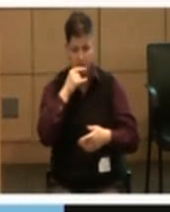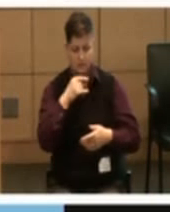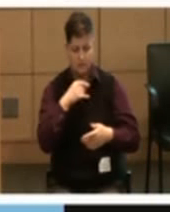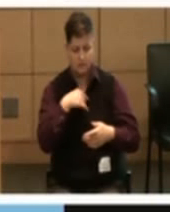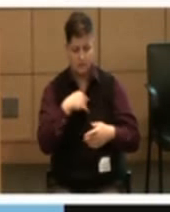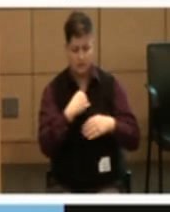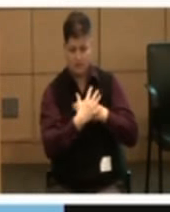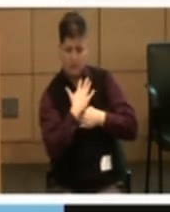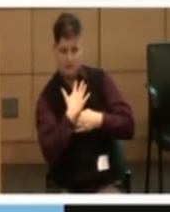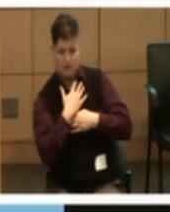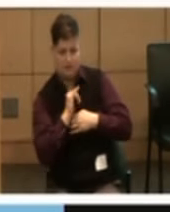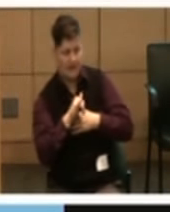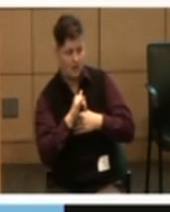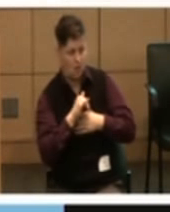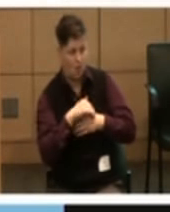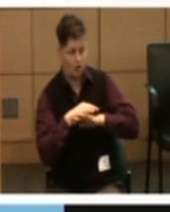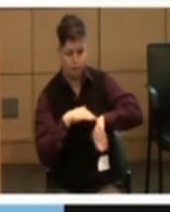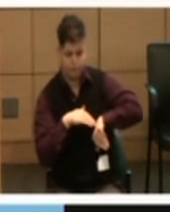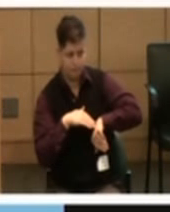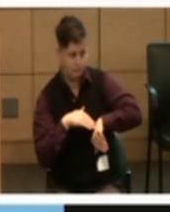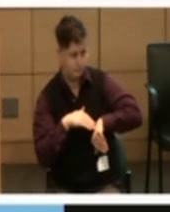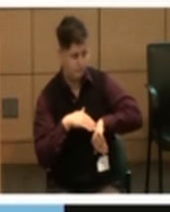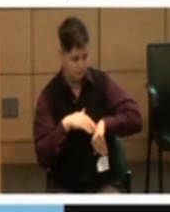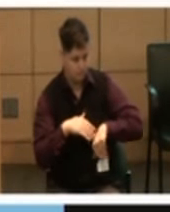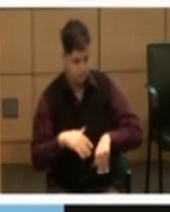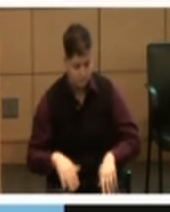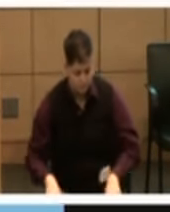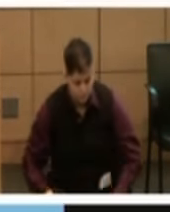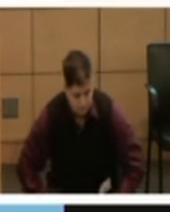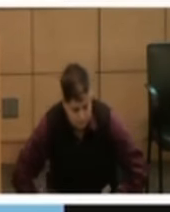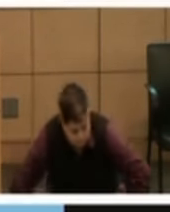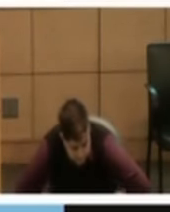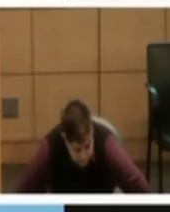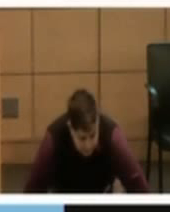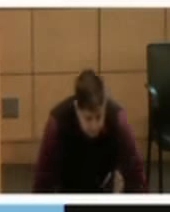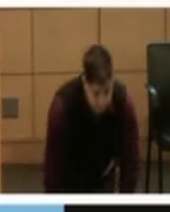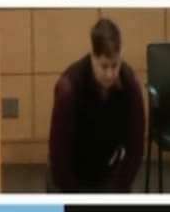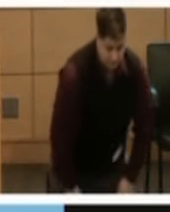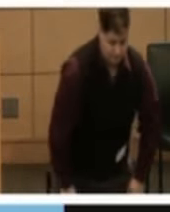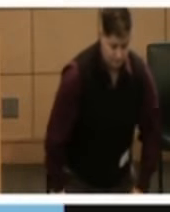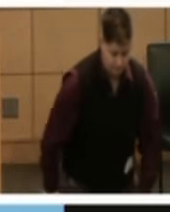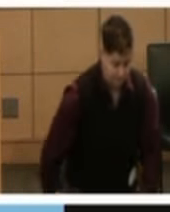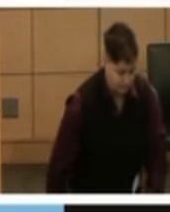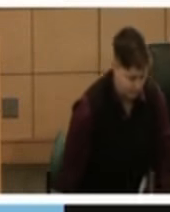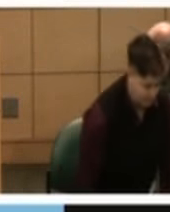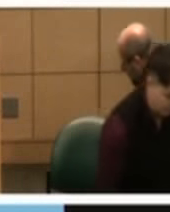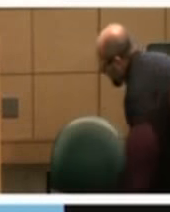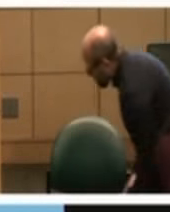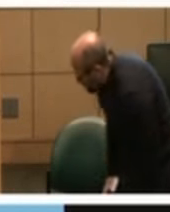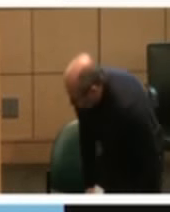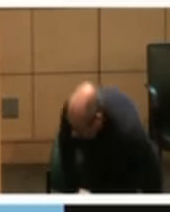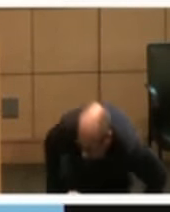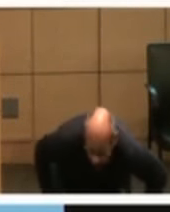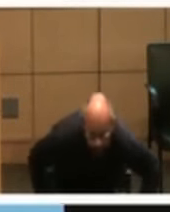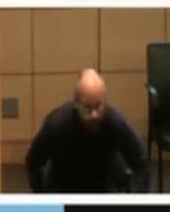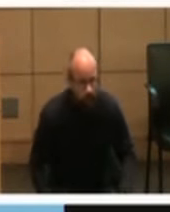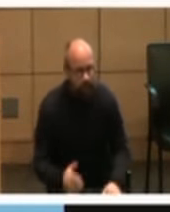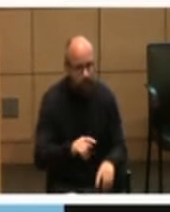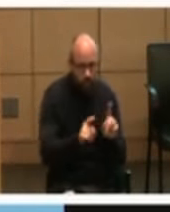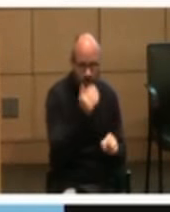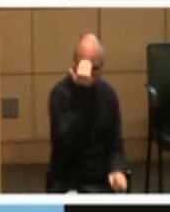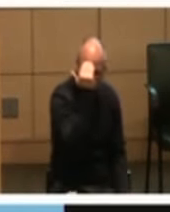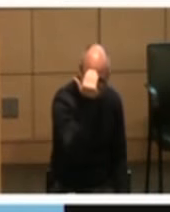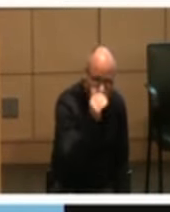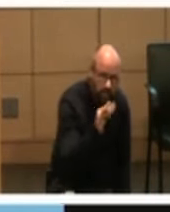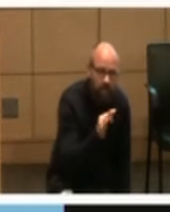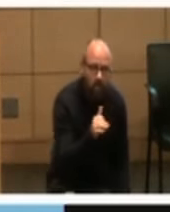these environments. However, we know that there's also a lot of information that can be gleaned when we have a competing